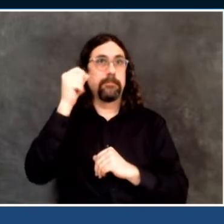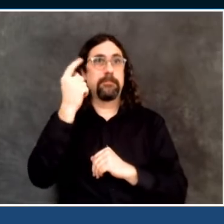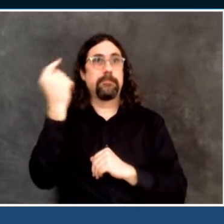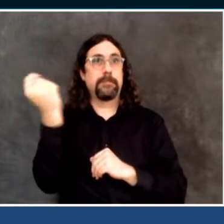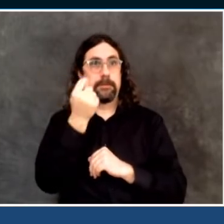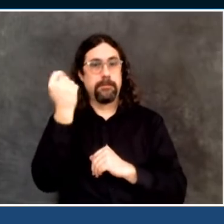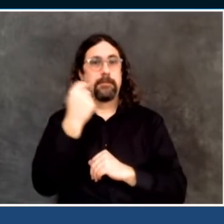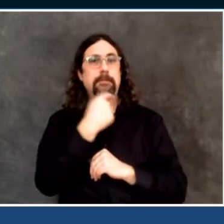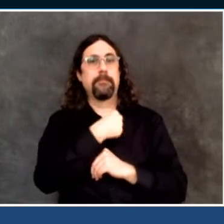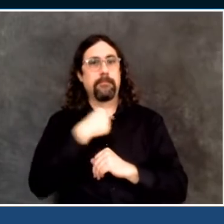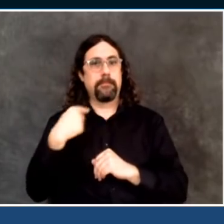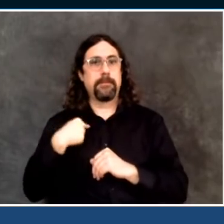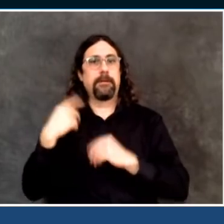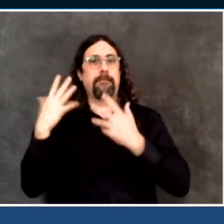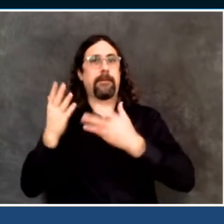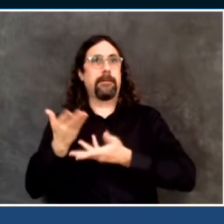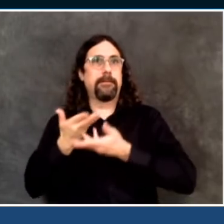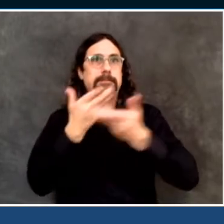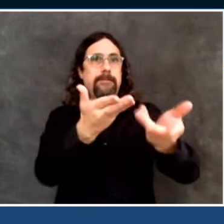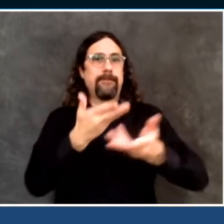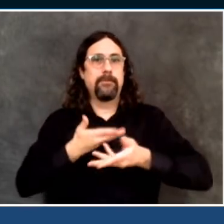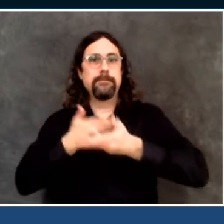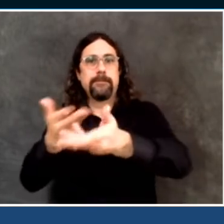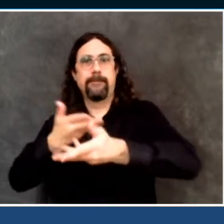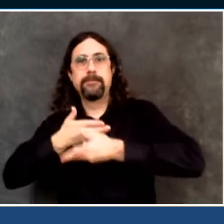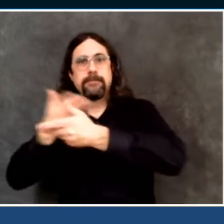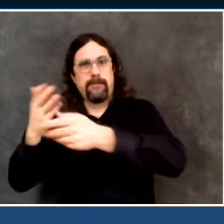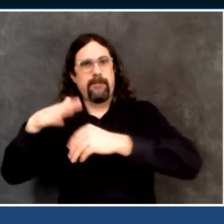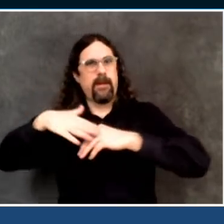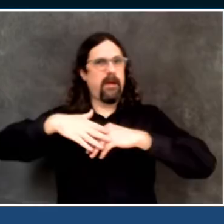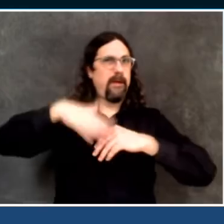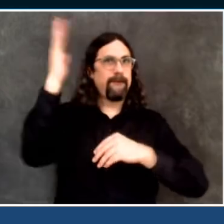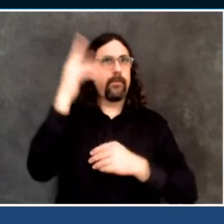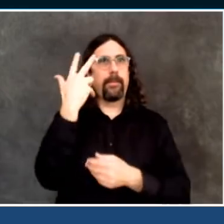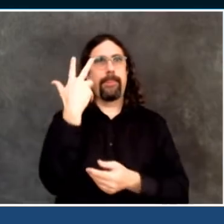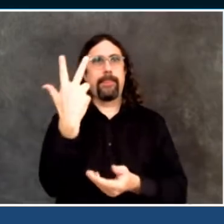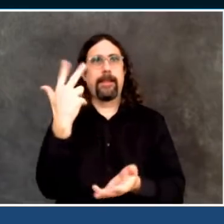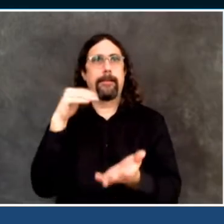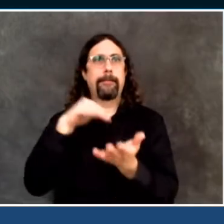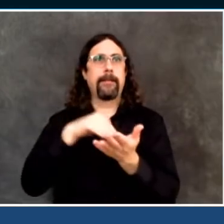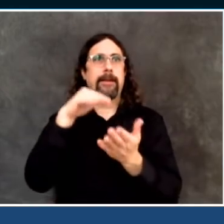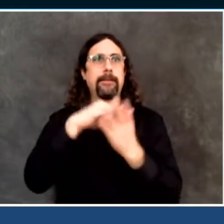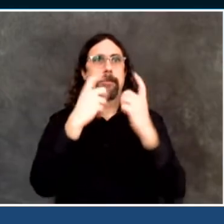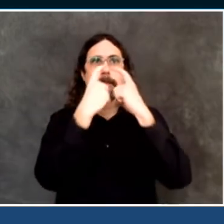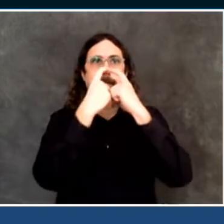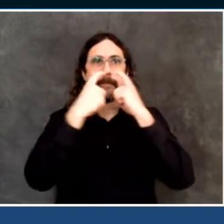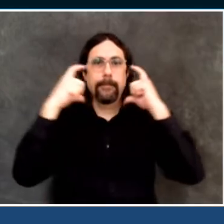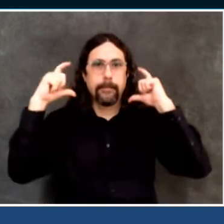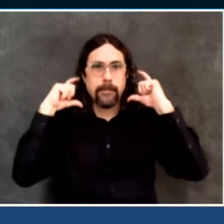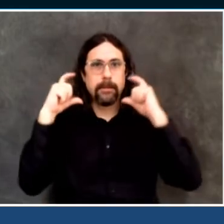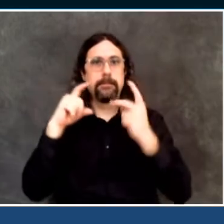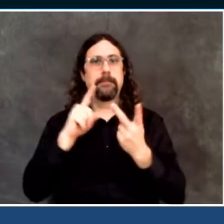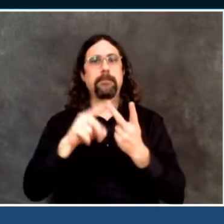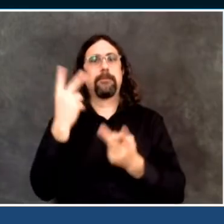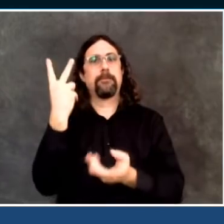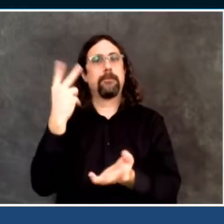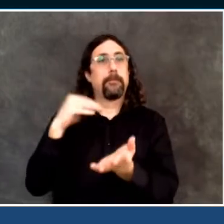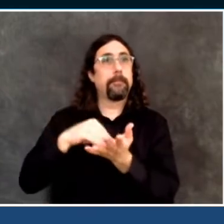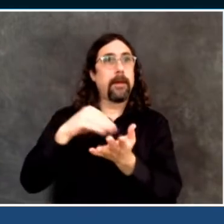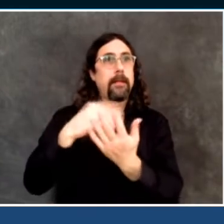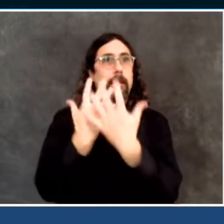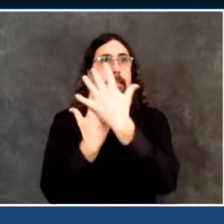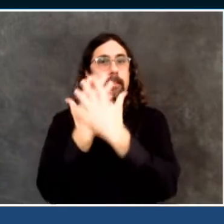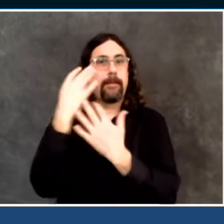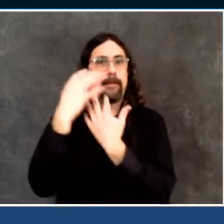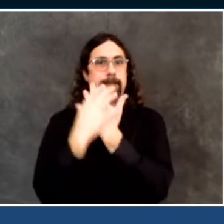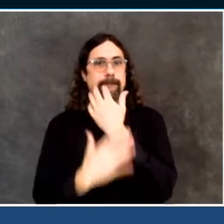gloves, almost 1.2 million N95 masks, over 100,000 pairs